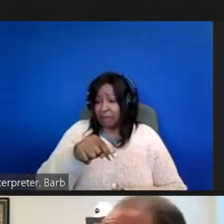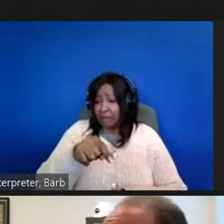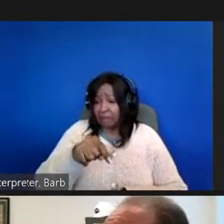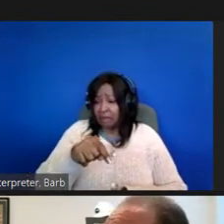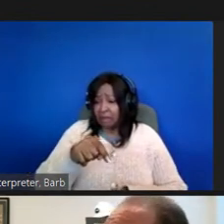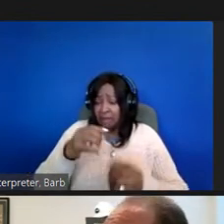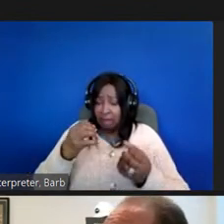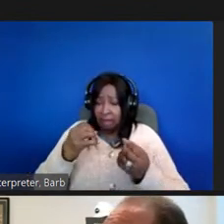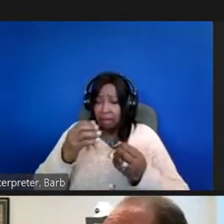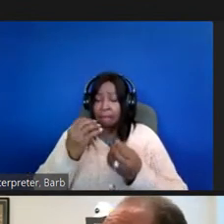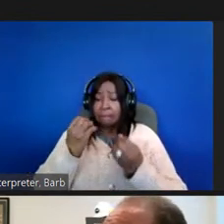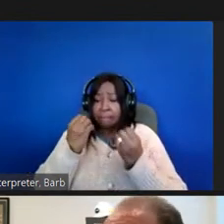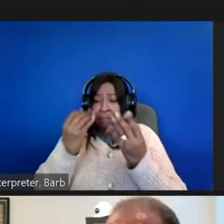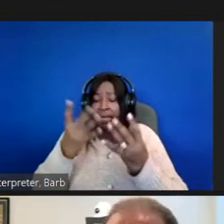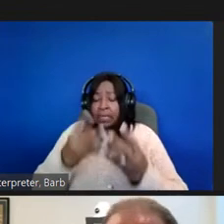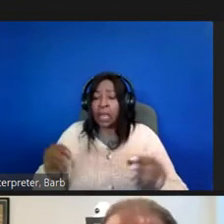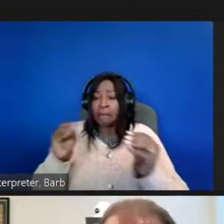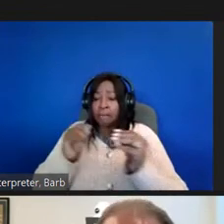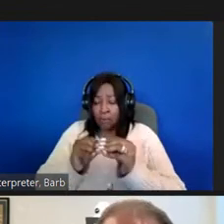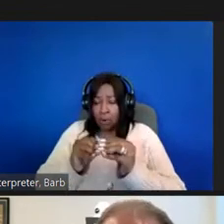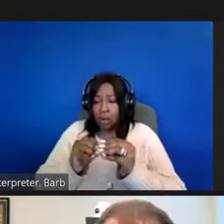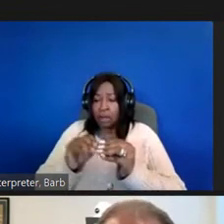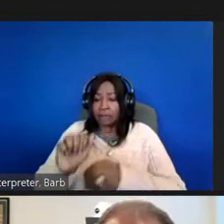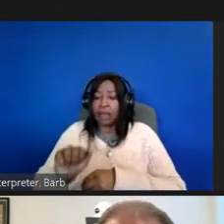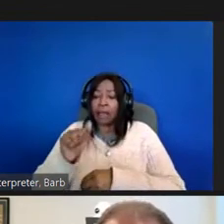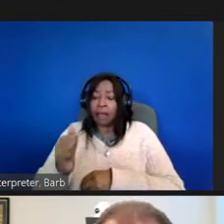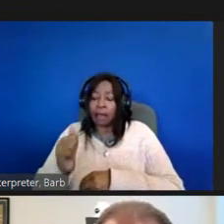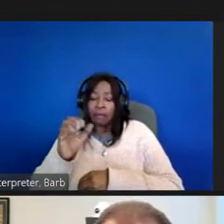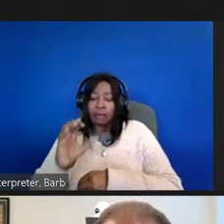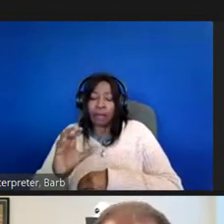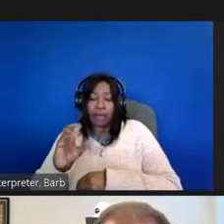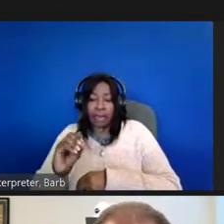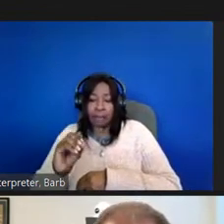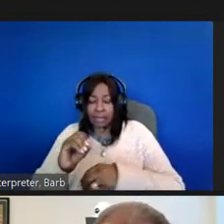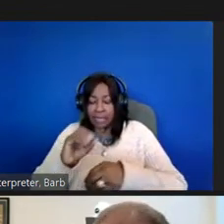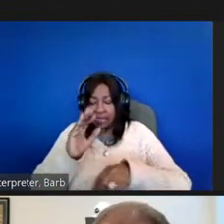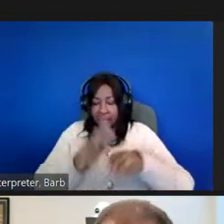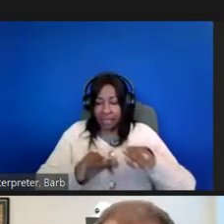many more of the third party than the other kind.